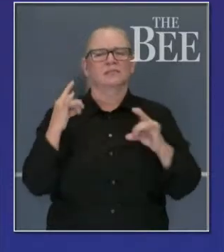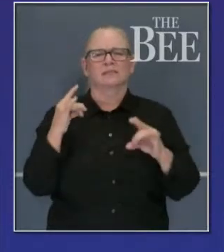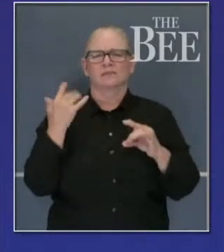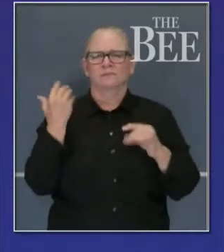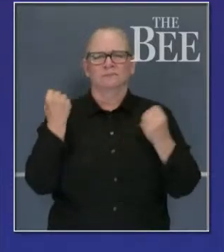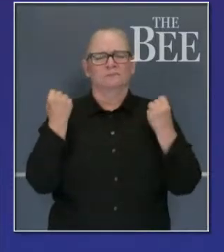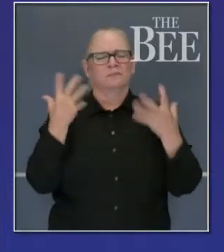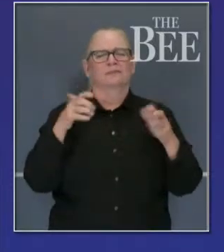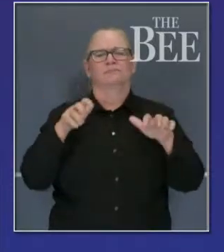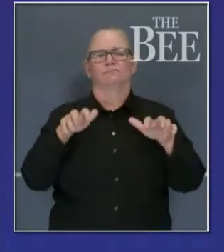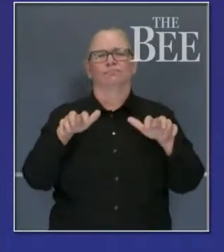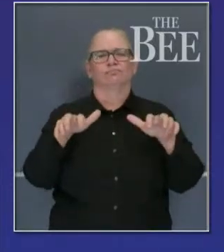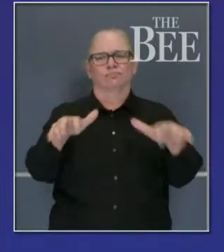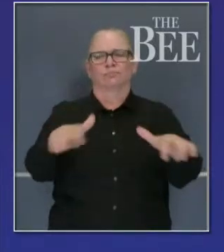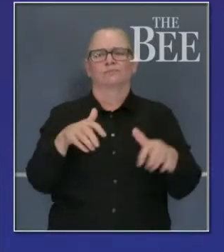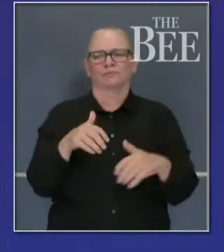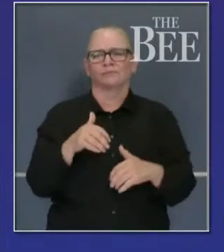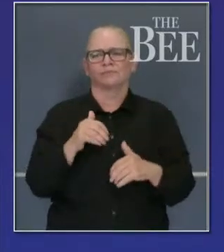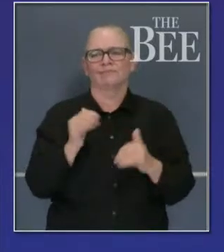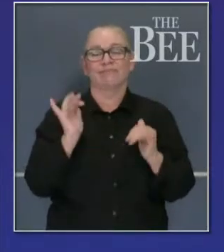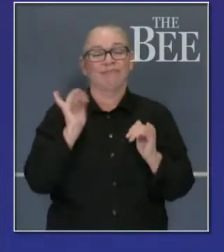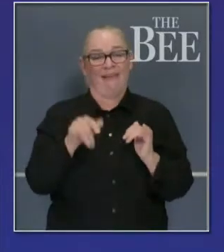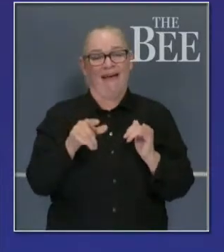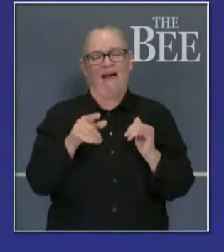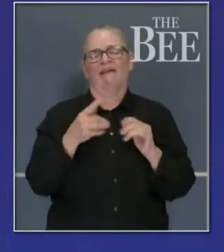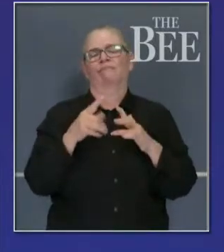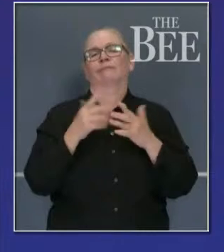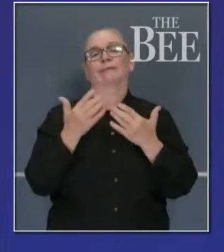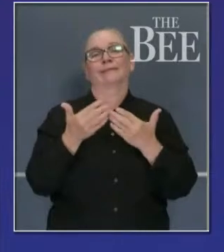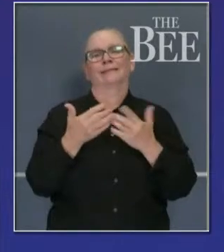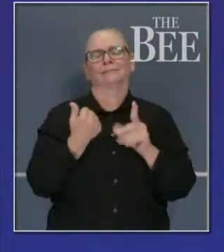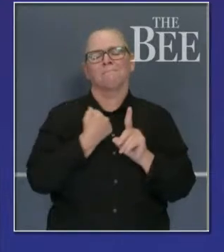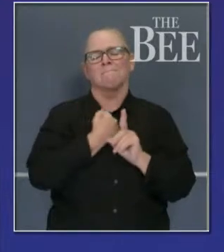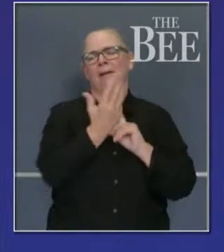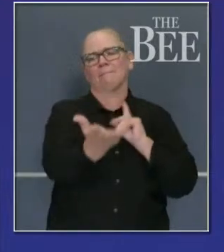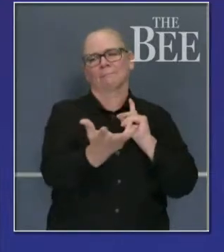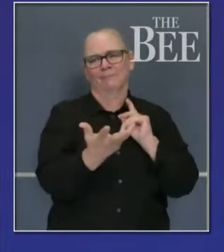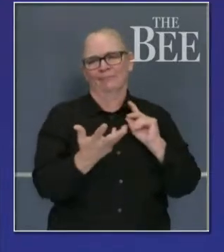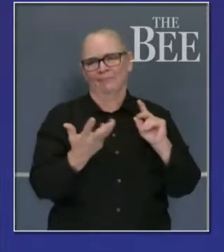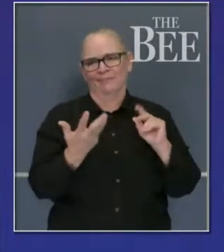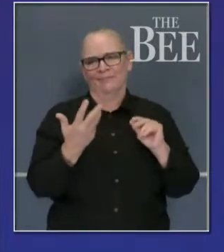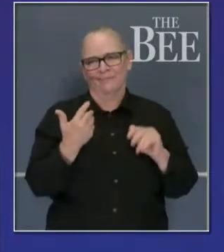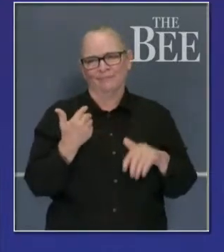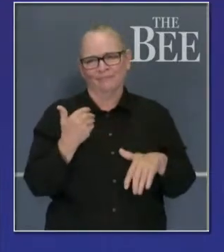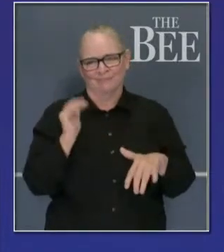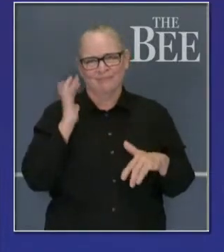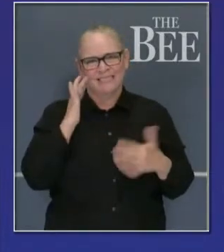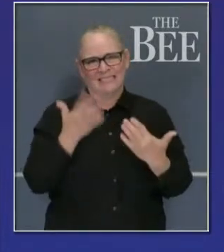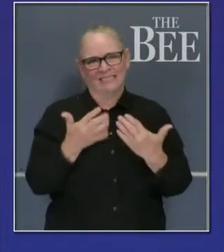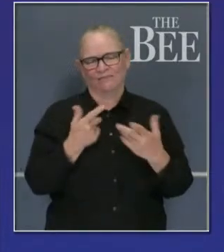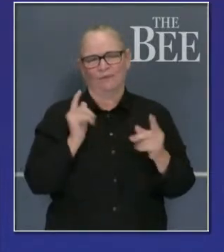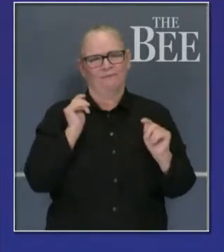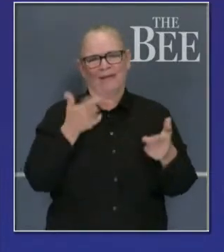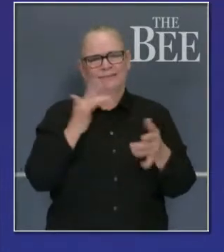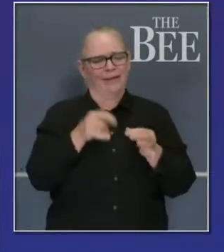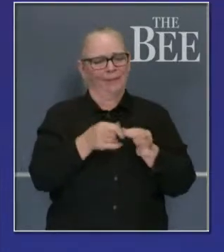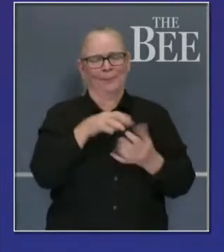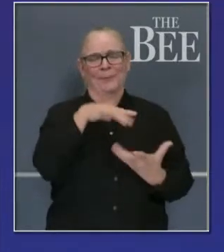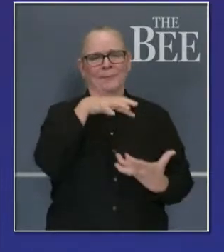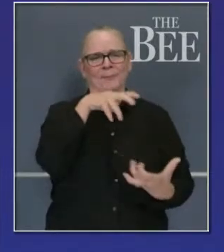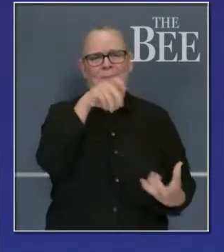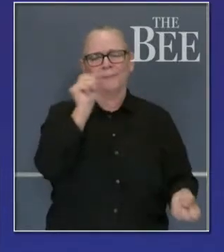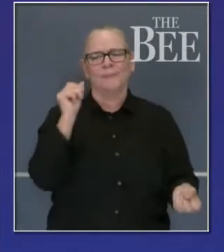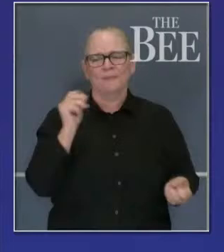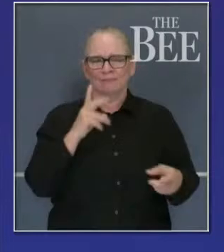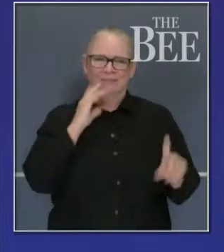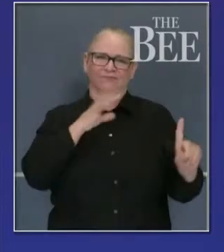and obviously that is a recipe for very challenging conditions, and often those conditions lead to what we are